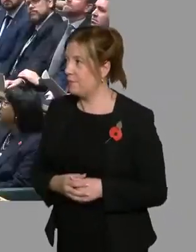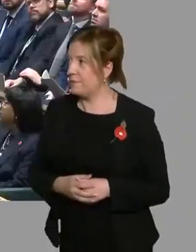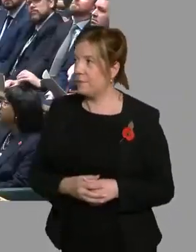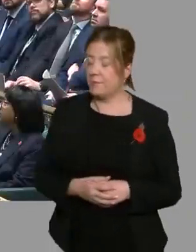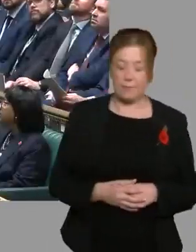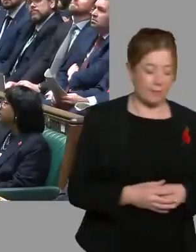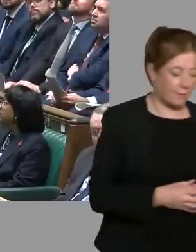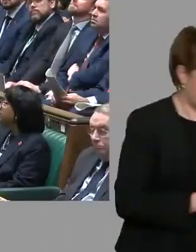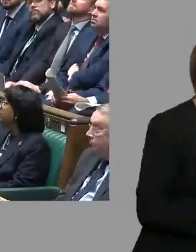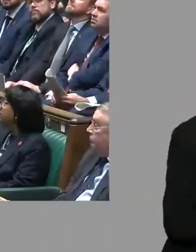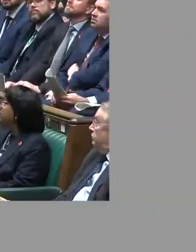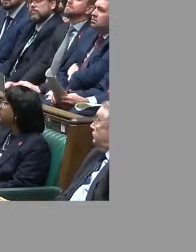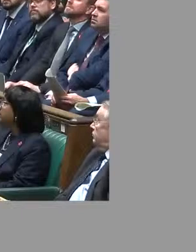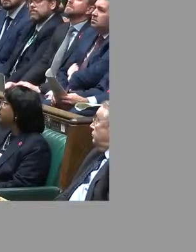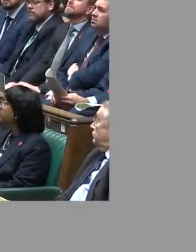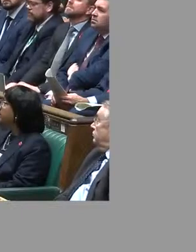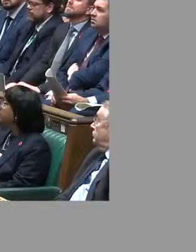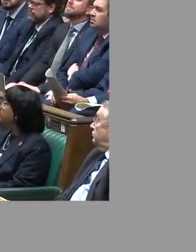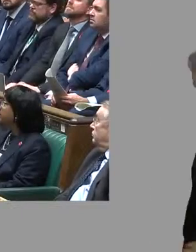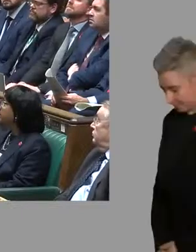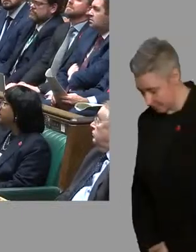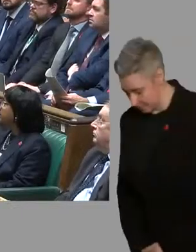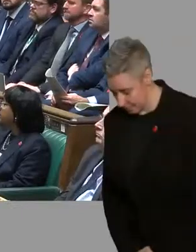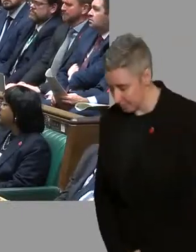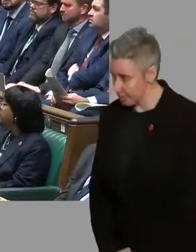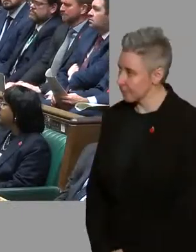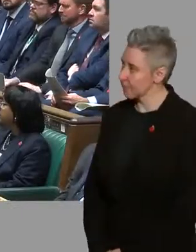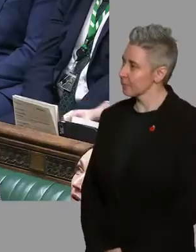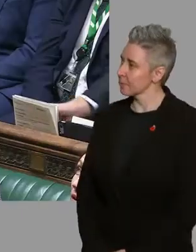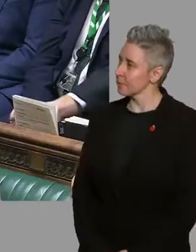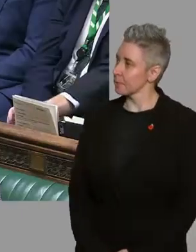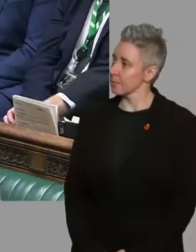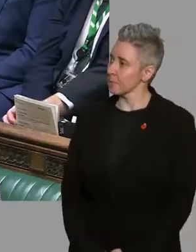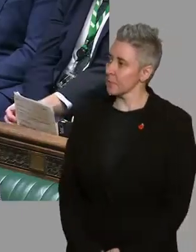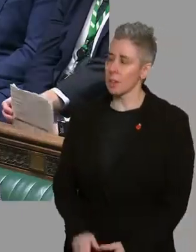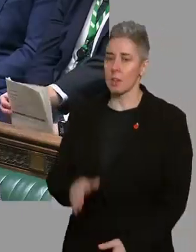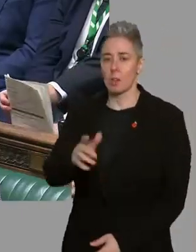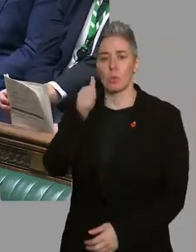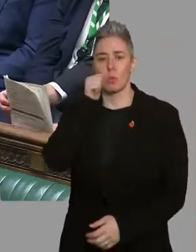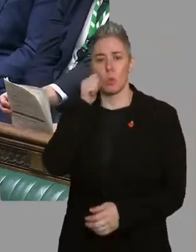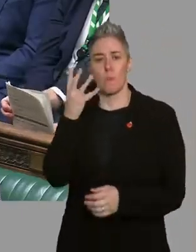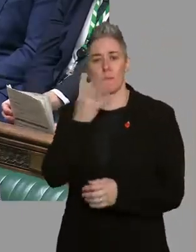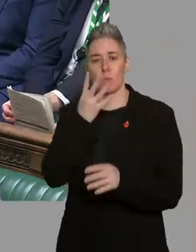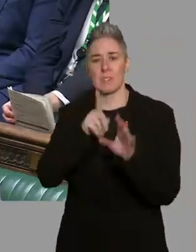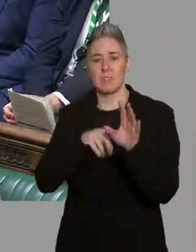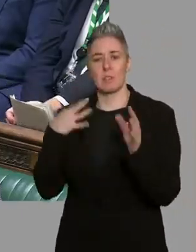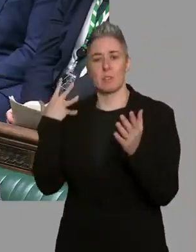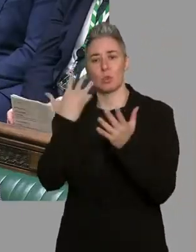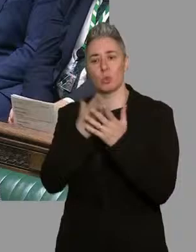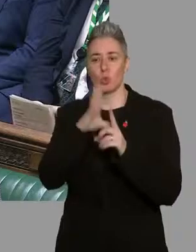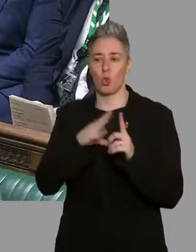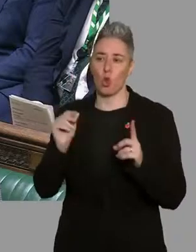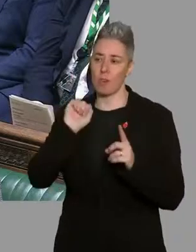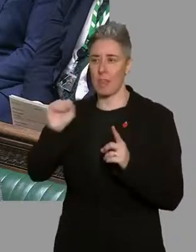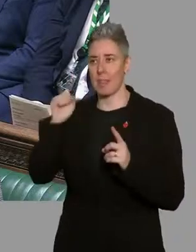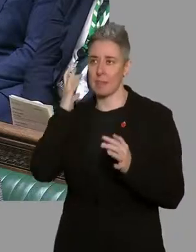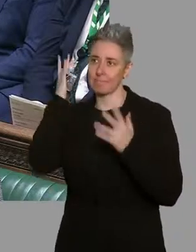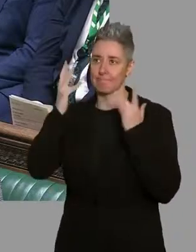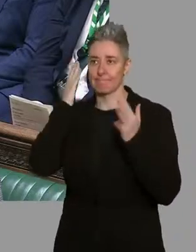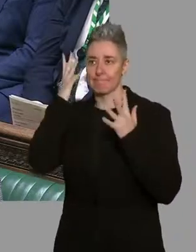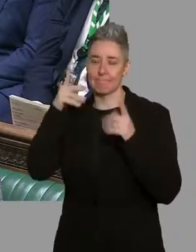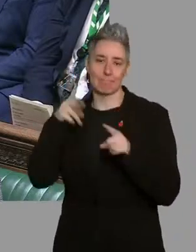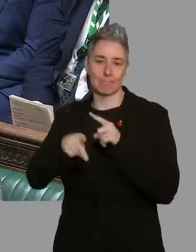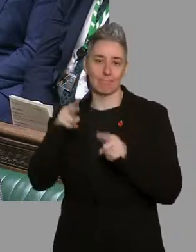14 years of Tory ideological hostility and cuts, our universities are in financial meltdown. In my own